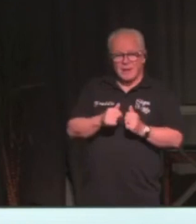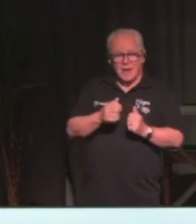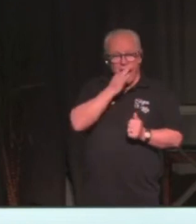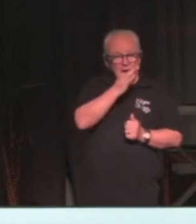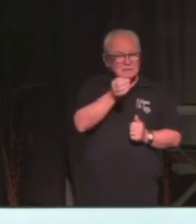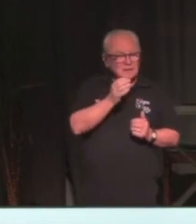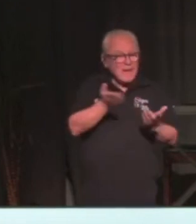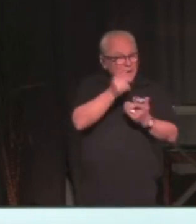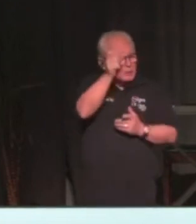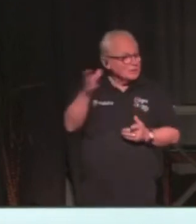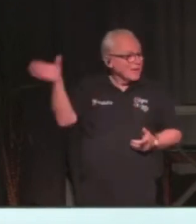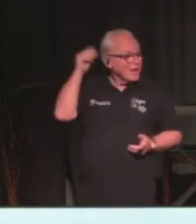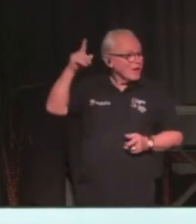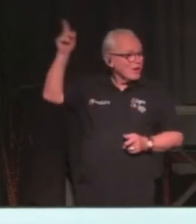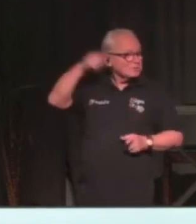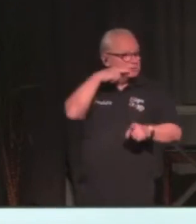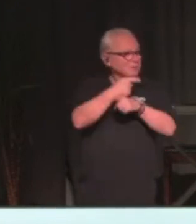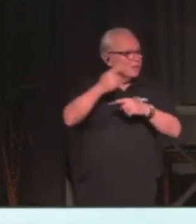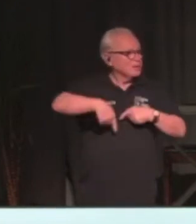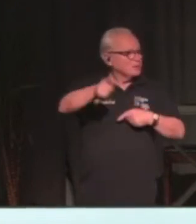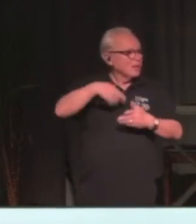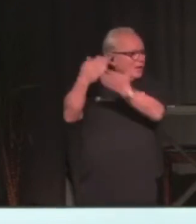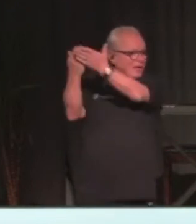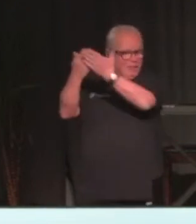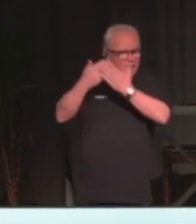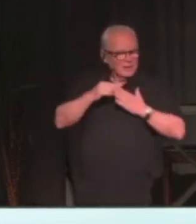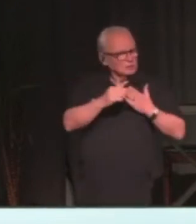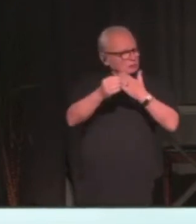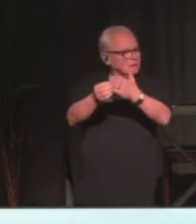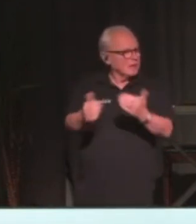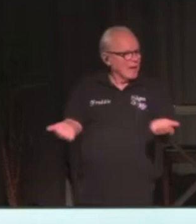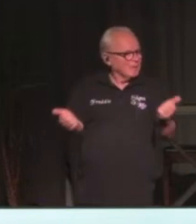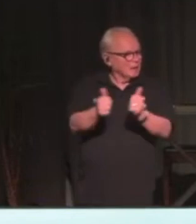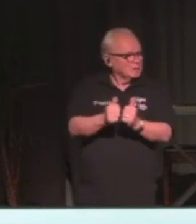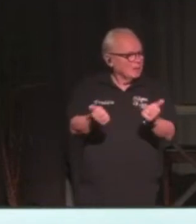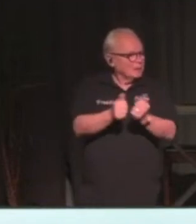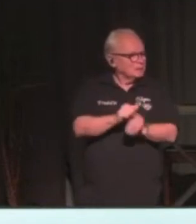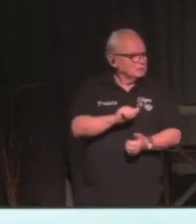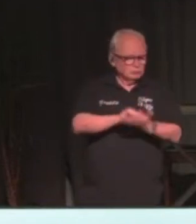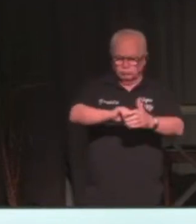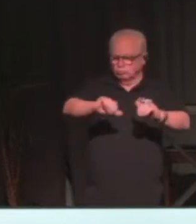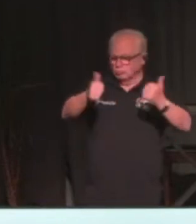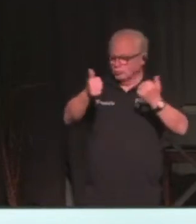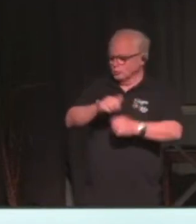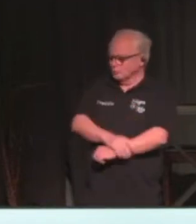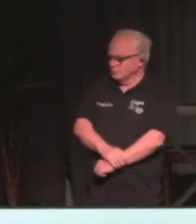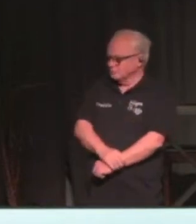hear him speak this week? Give you direction? Amen. That's good. Yeah.